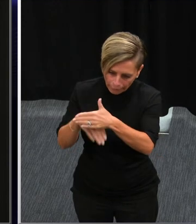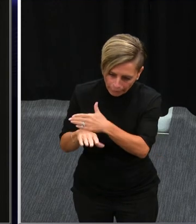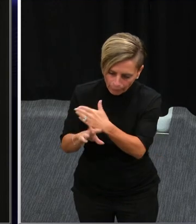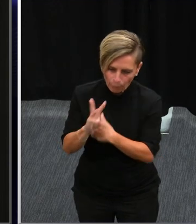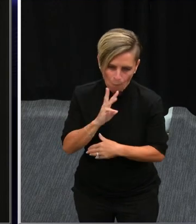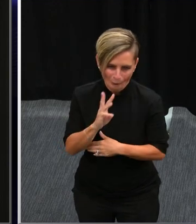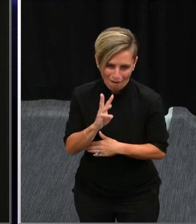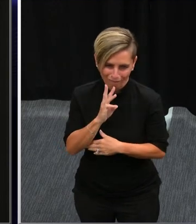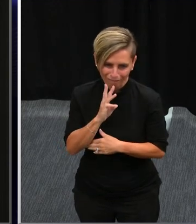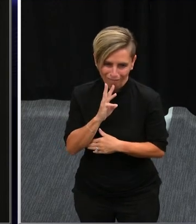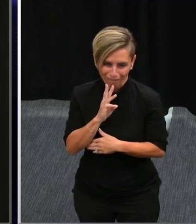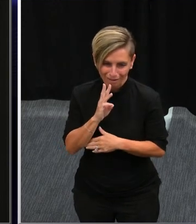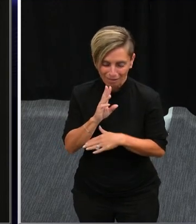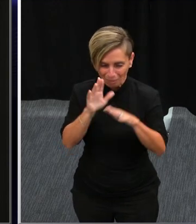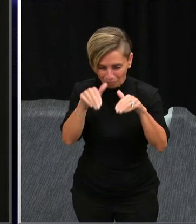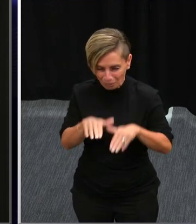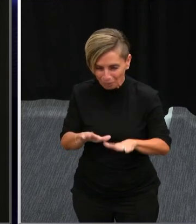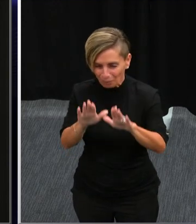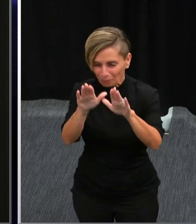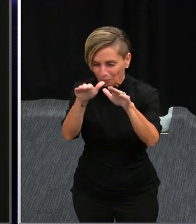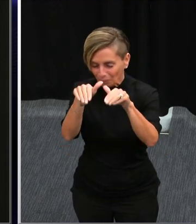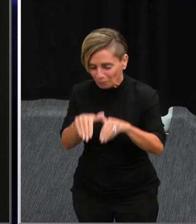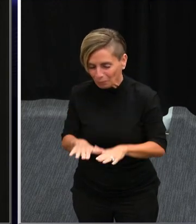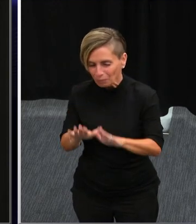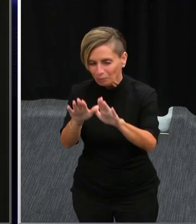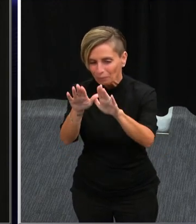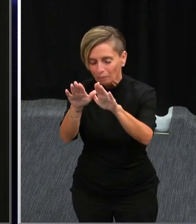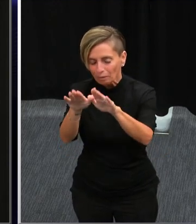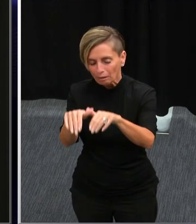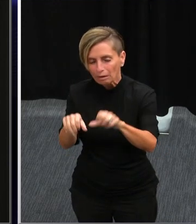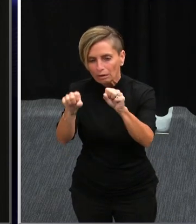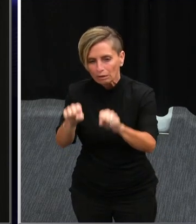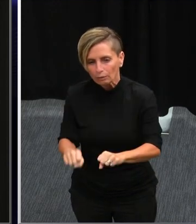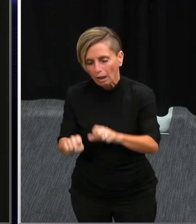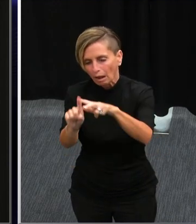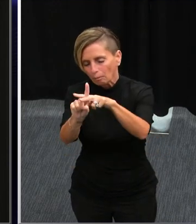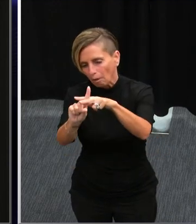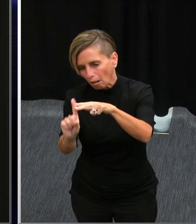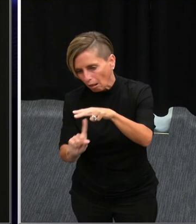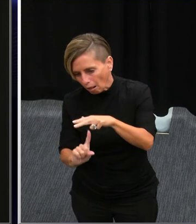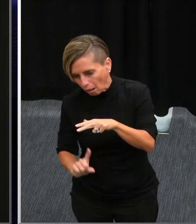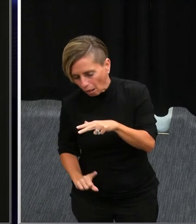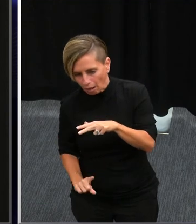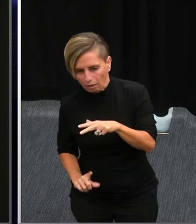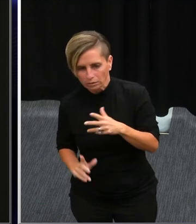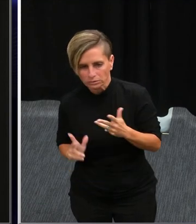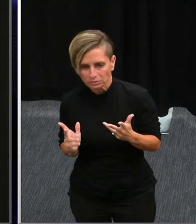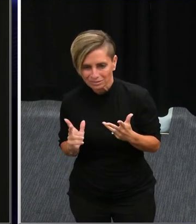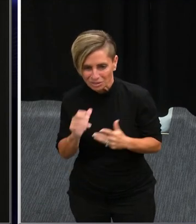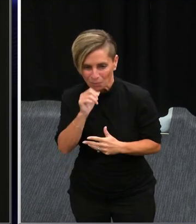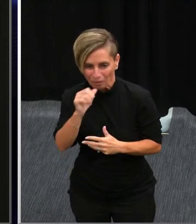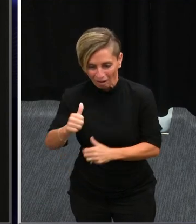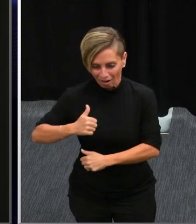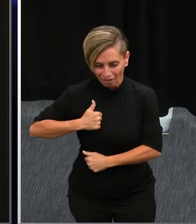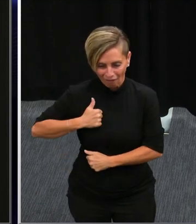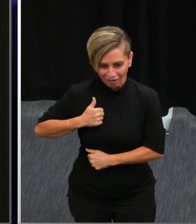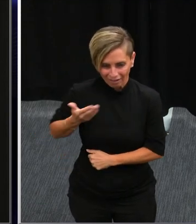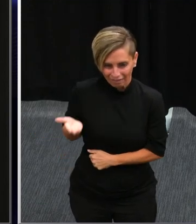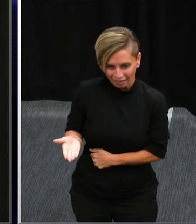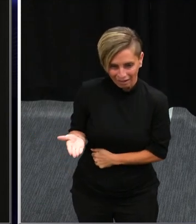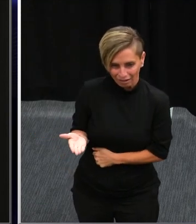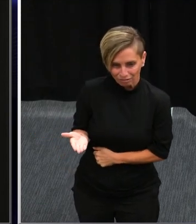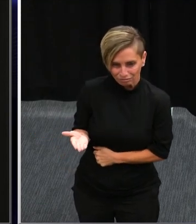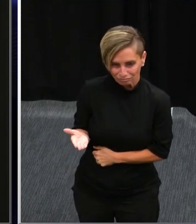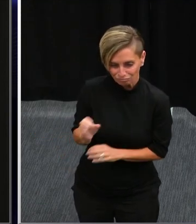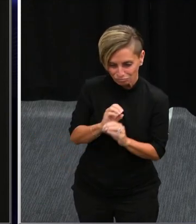waves that are going to be pounding, you can be swept away in the blink of an eye, and there are unguarded beaches at this time. There's nobody there to